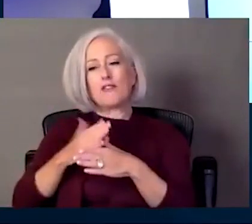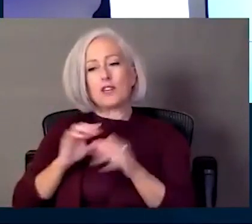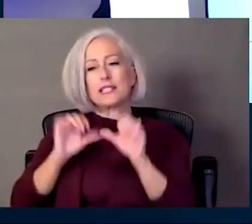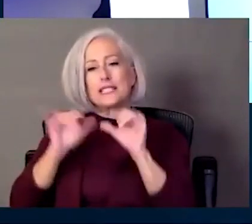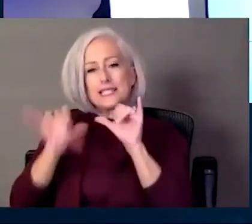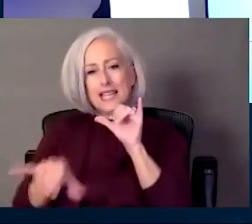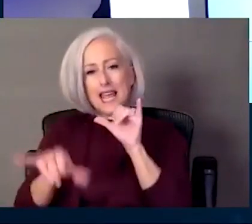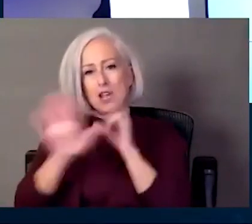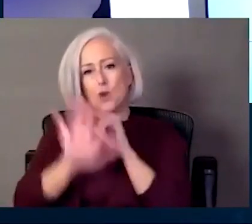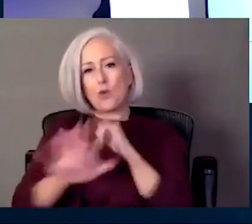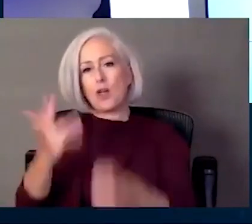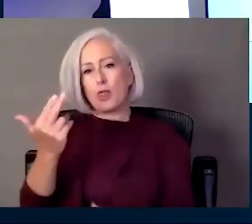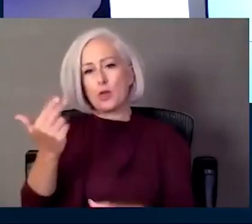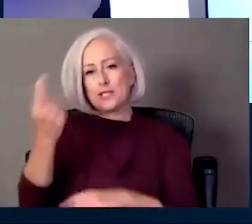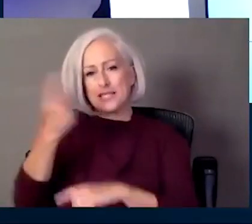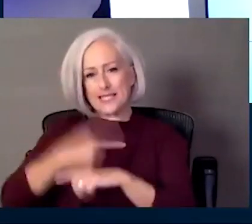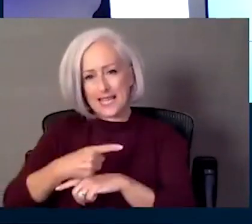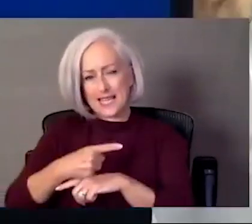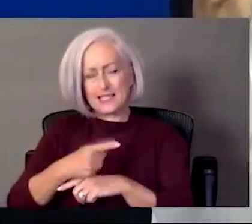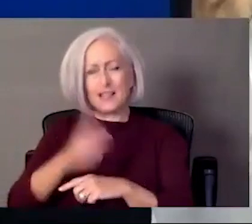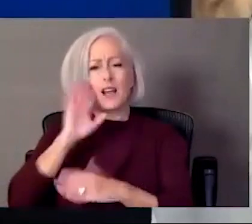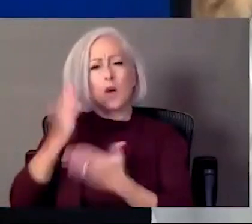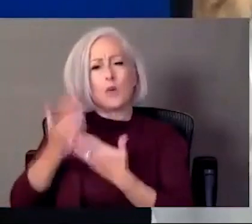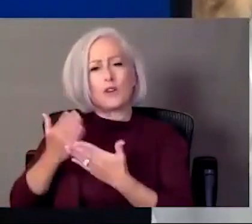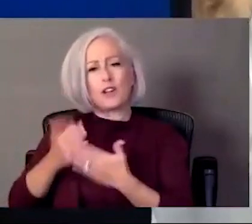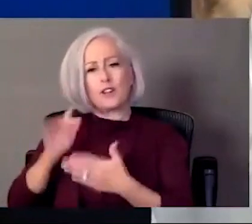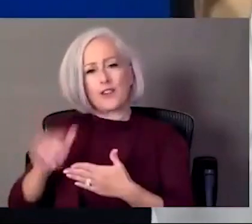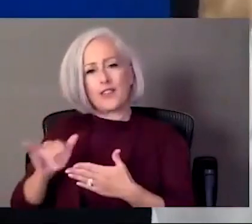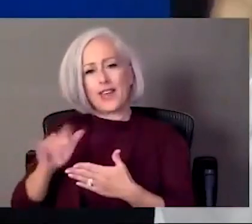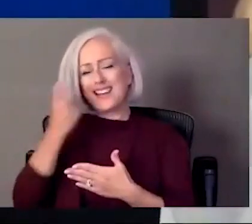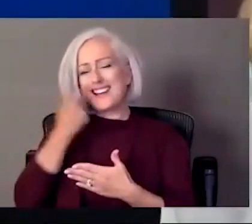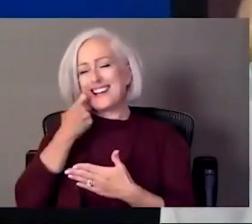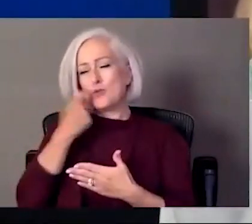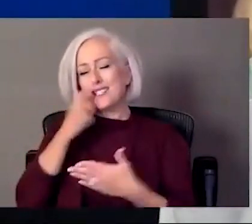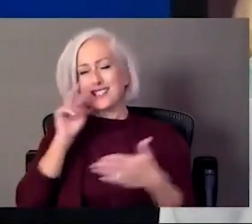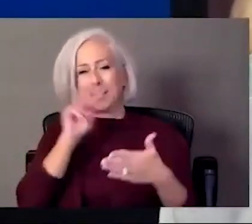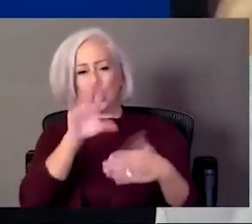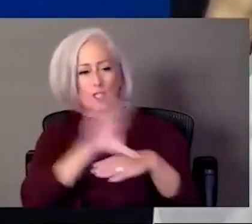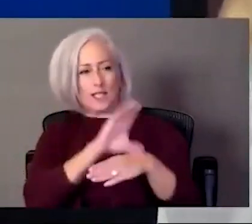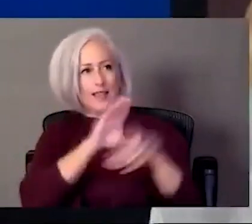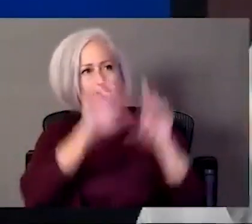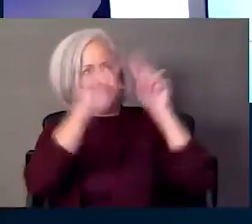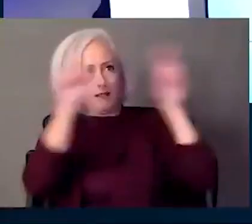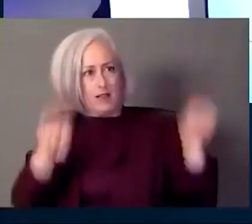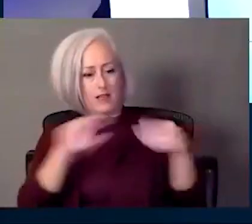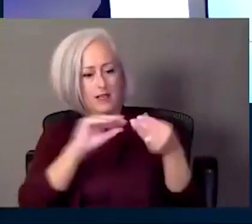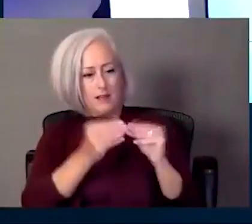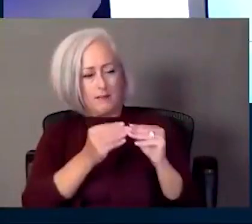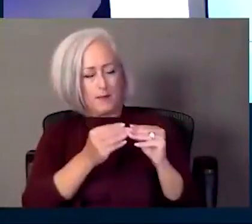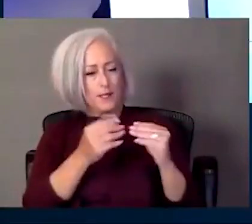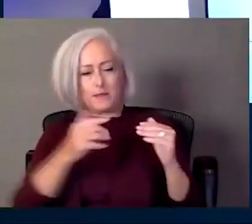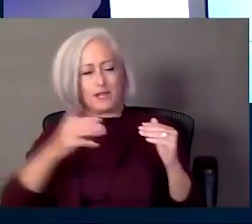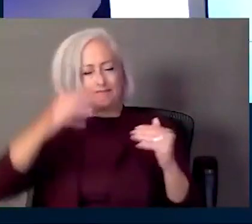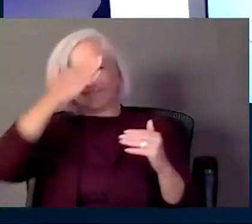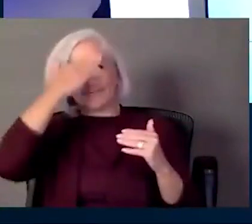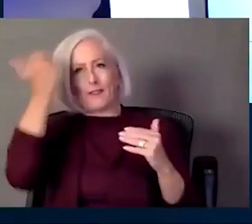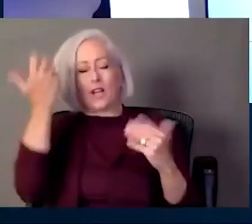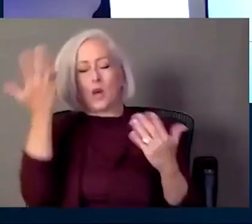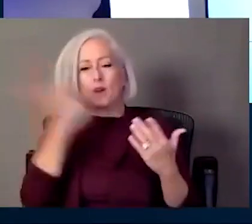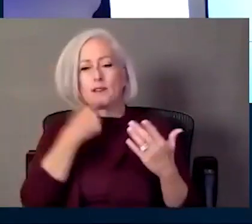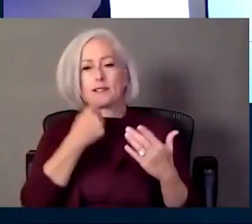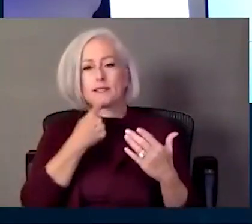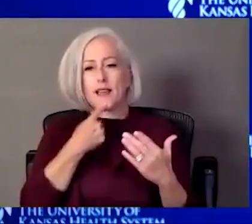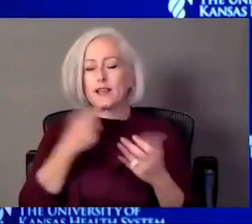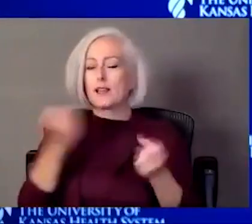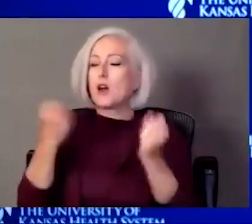that. In fact, I just looked at the dashboard this morning. I can't remember what it said. So, but again, I'll a lot find that of out. times it can also be due to placement